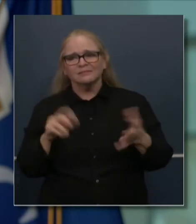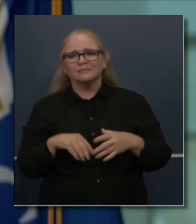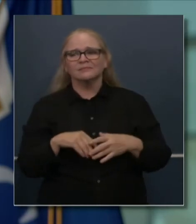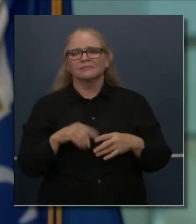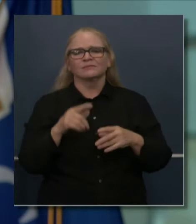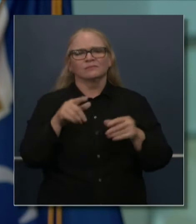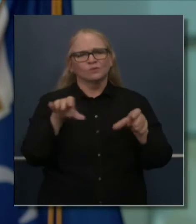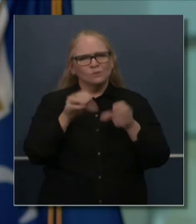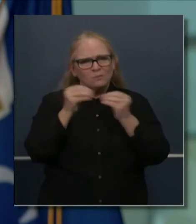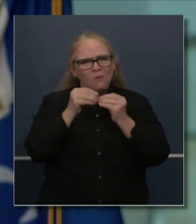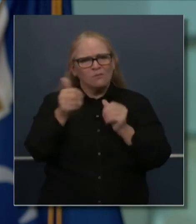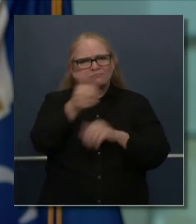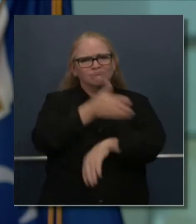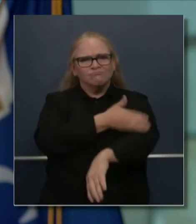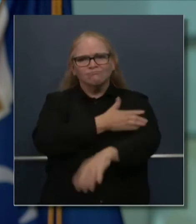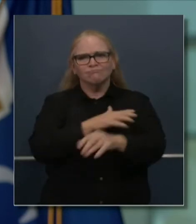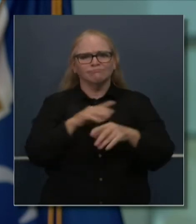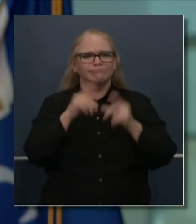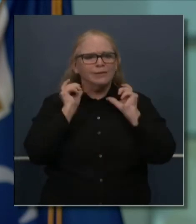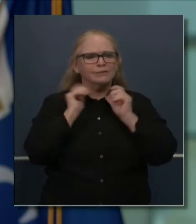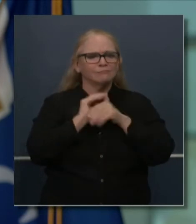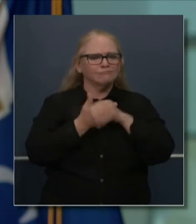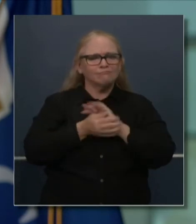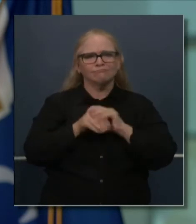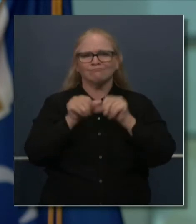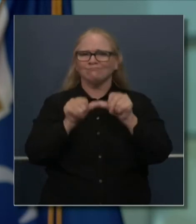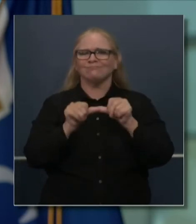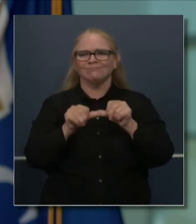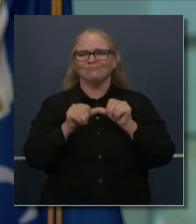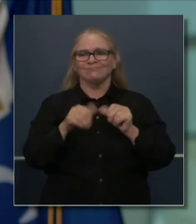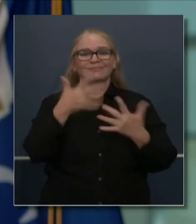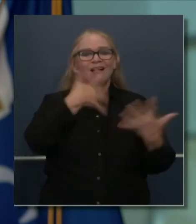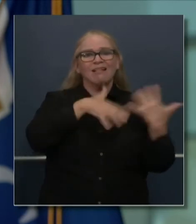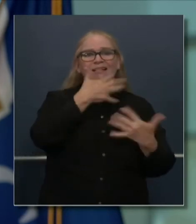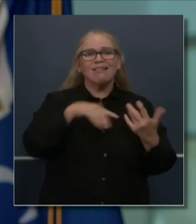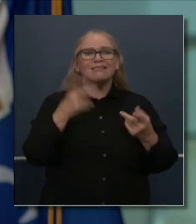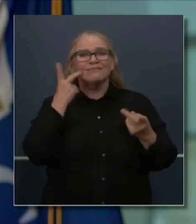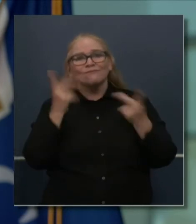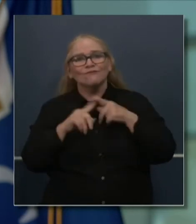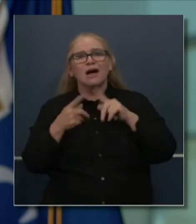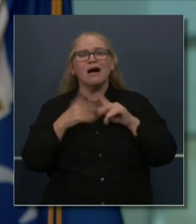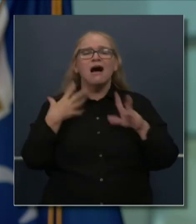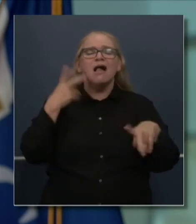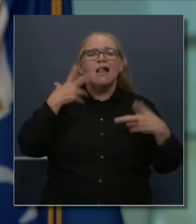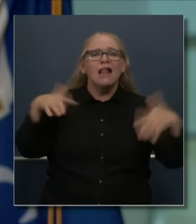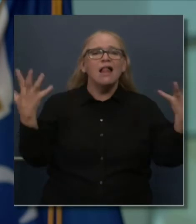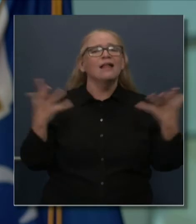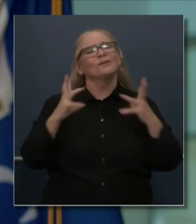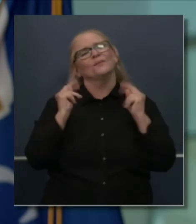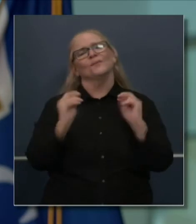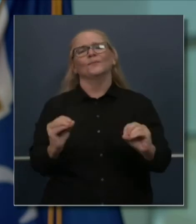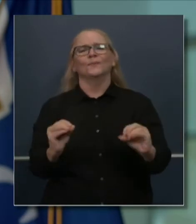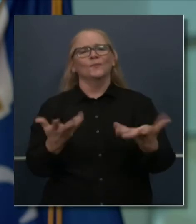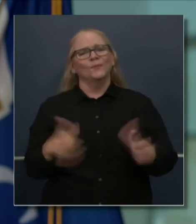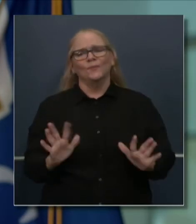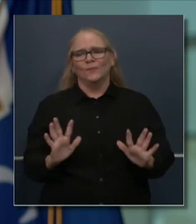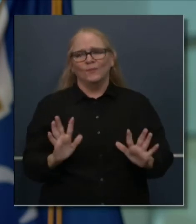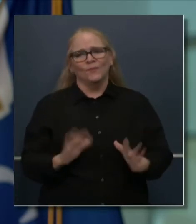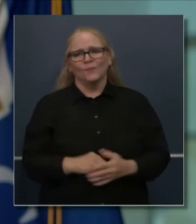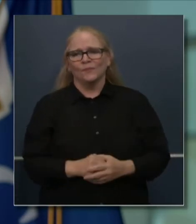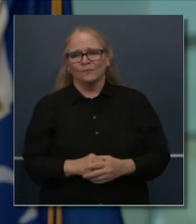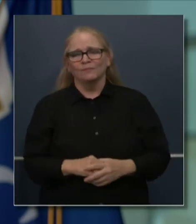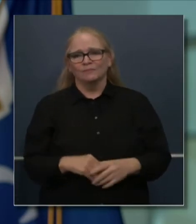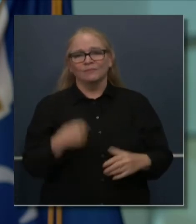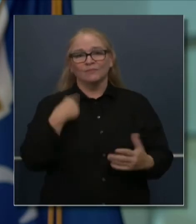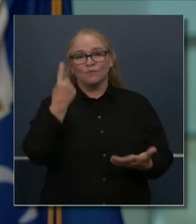and trying to do what we can to minimize mixing. One of the nurses described buying extra